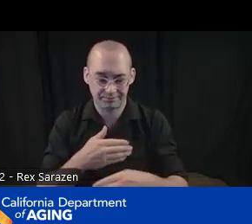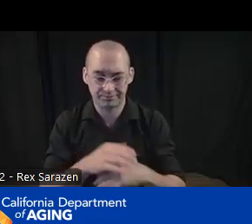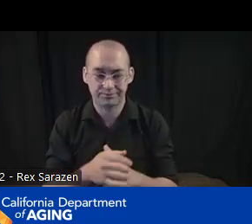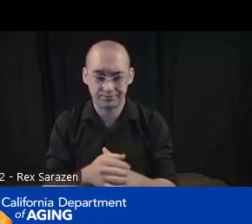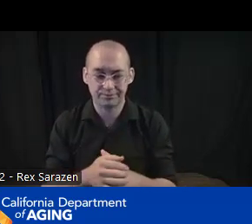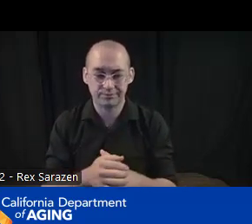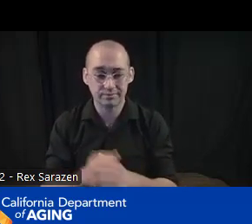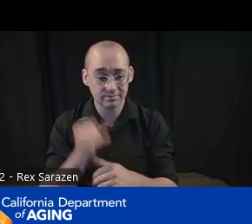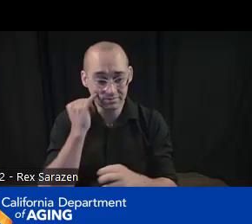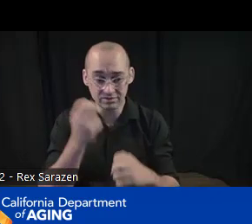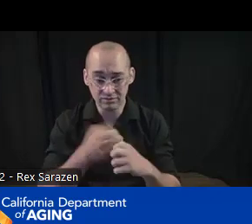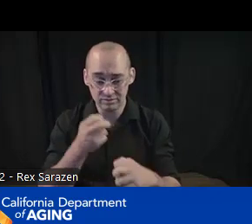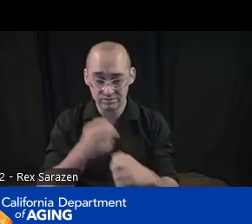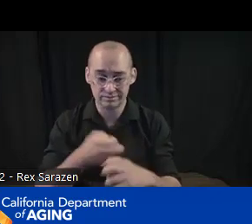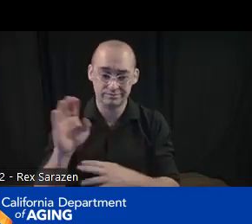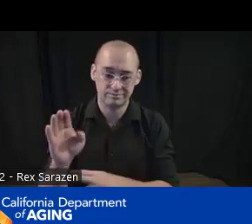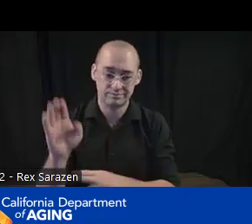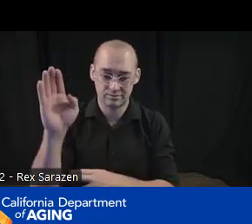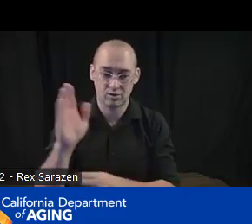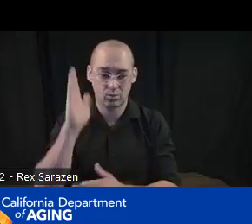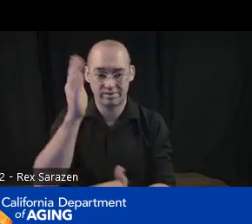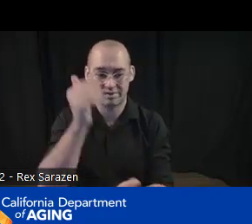hit your raised hand and we're happy to help you out there.